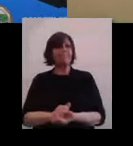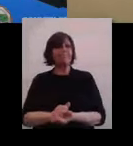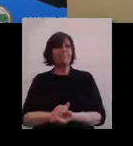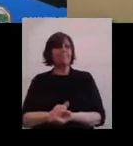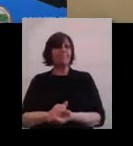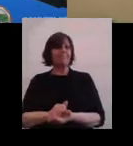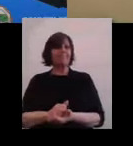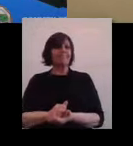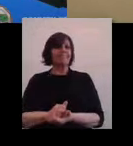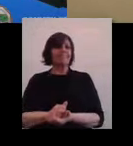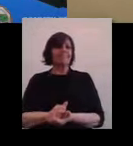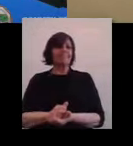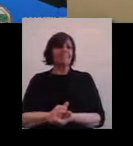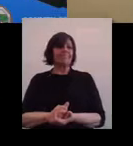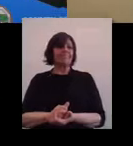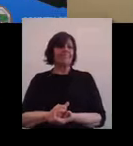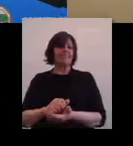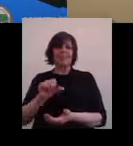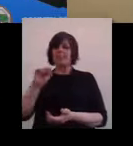Stephen Marth, Spectrum.